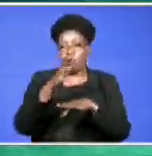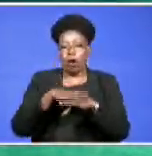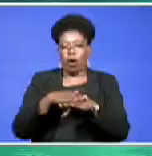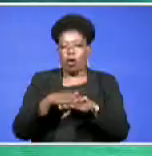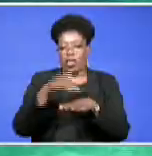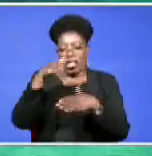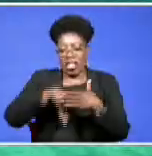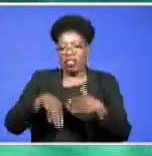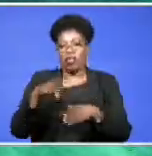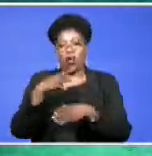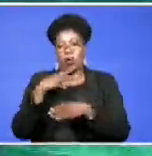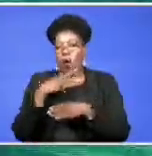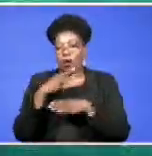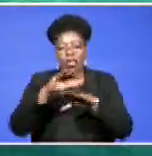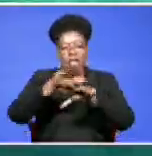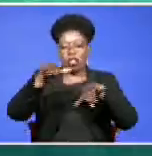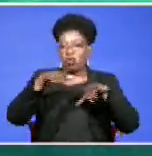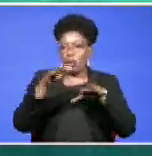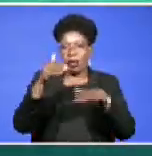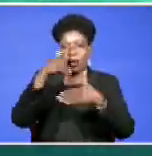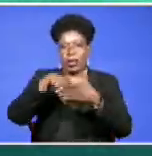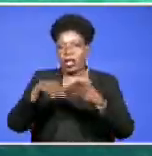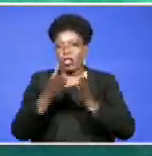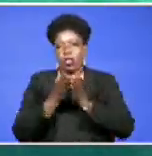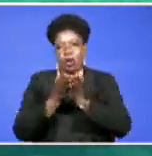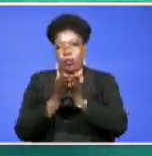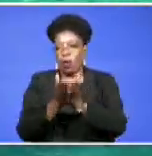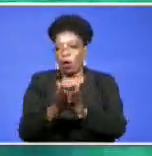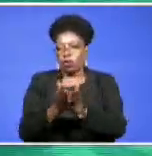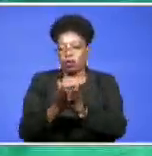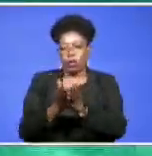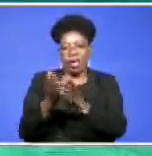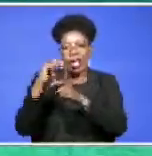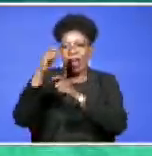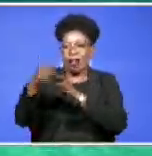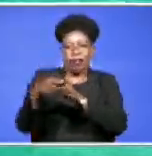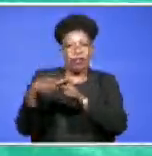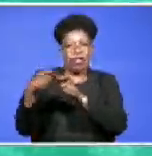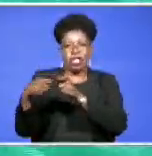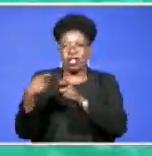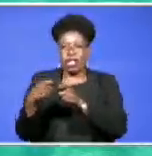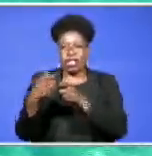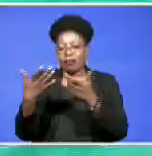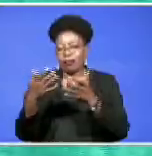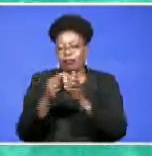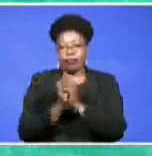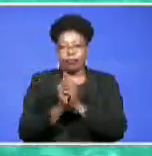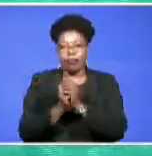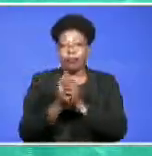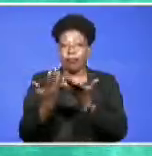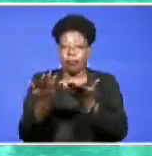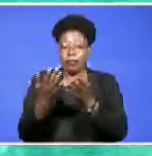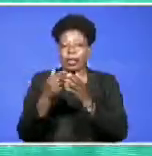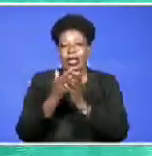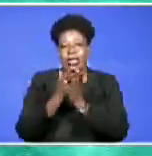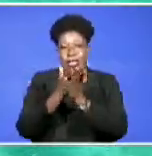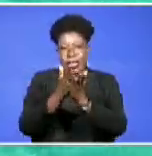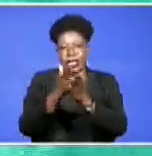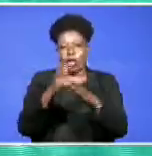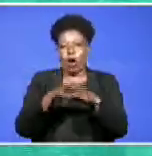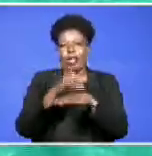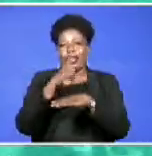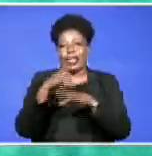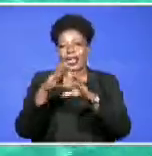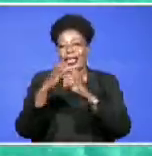like swimming, diving, going in the boat, fishing, everything. Sailing on the Lady L in Class